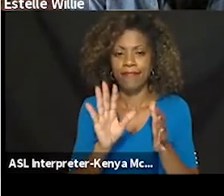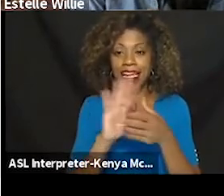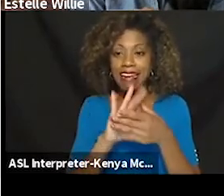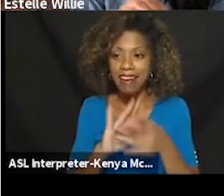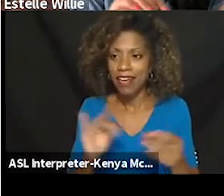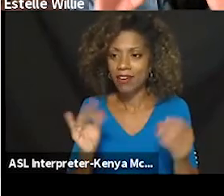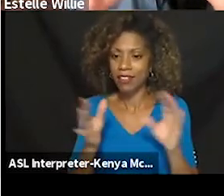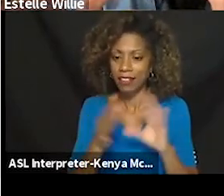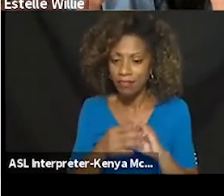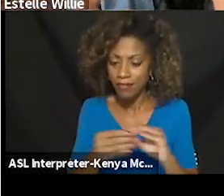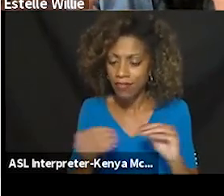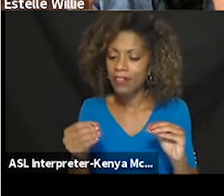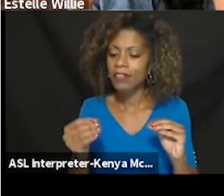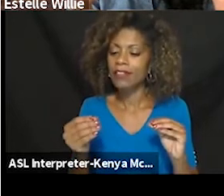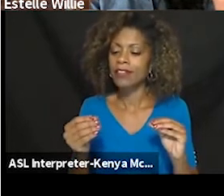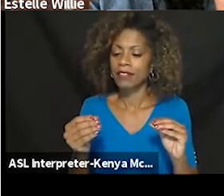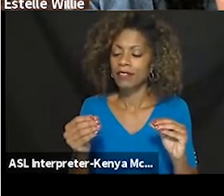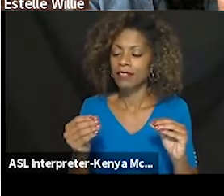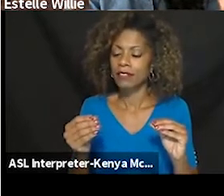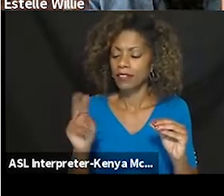program team really